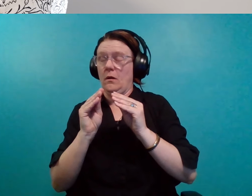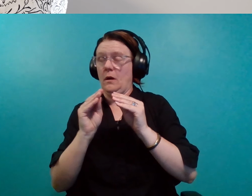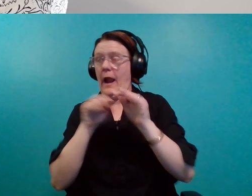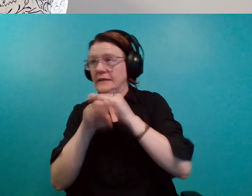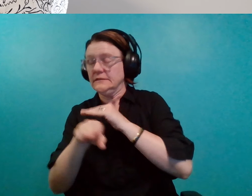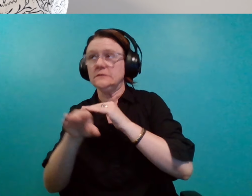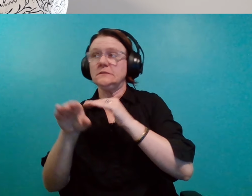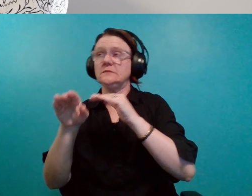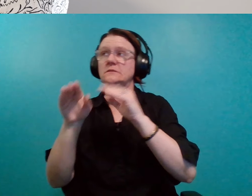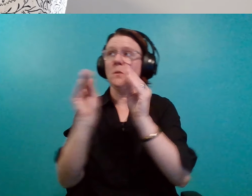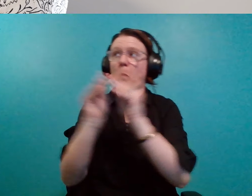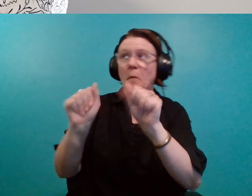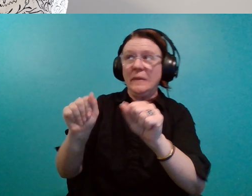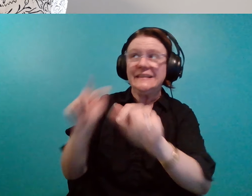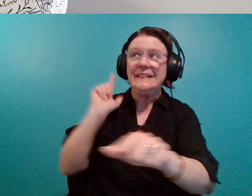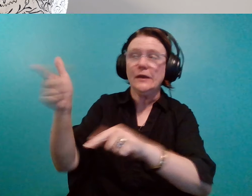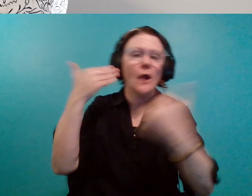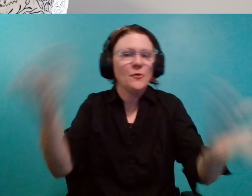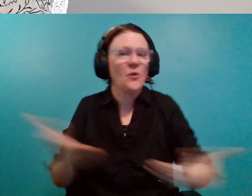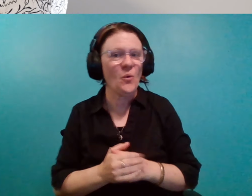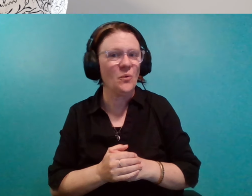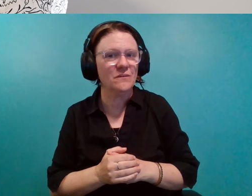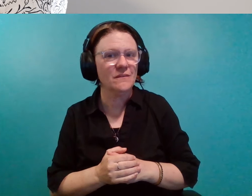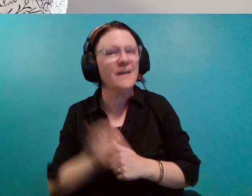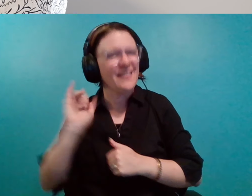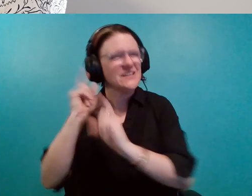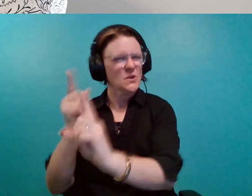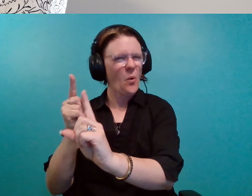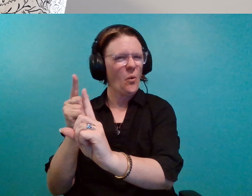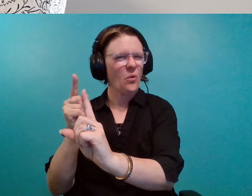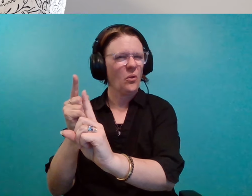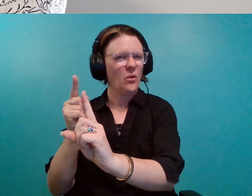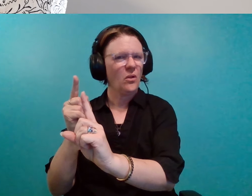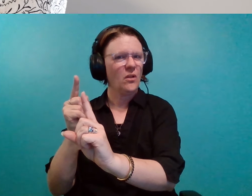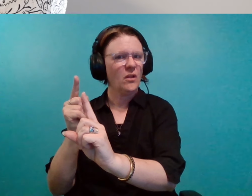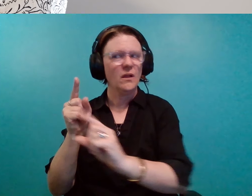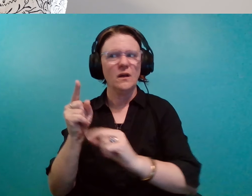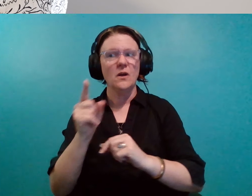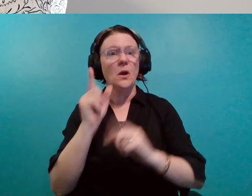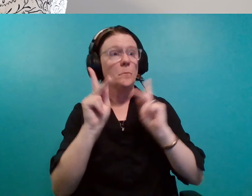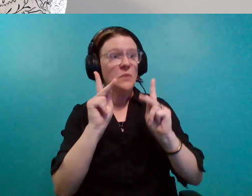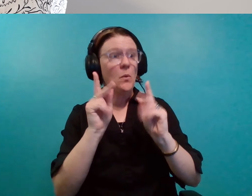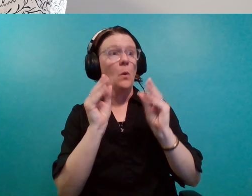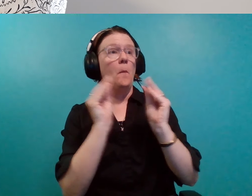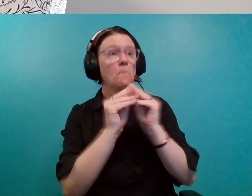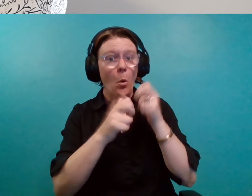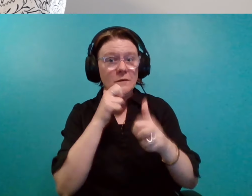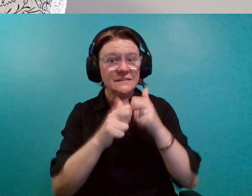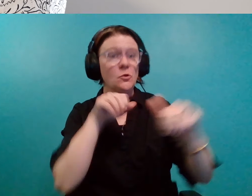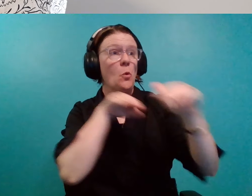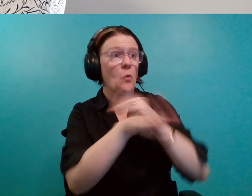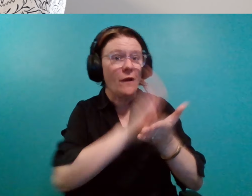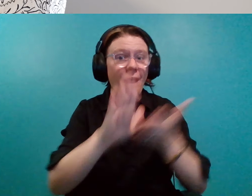love, supporting their families, I think that's a goal we should be working towards. I don't think we should be making it harder for people to